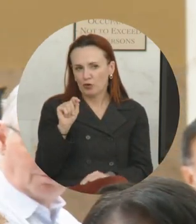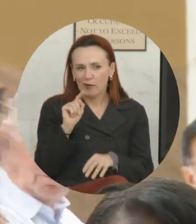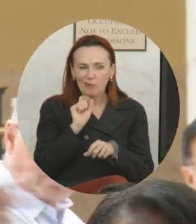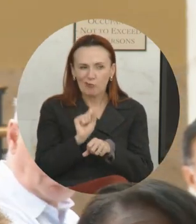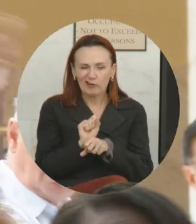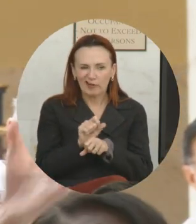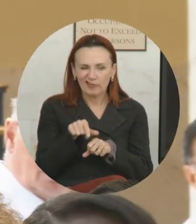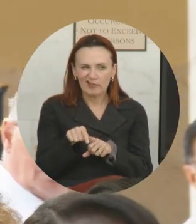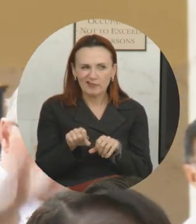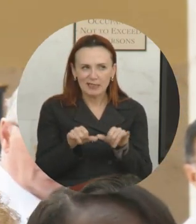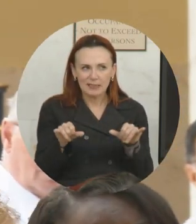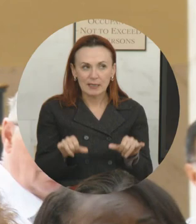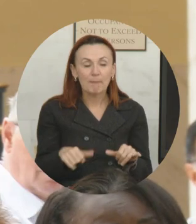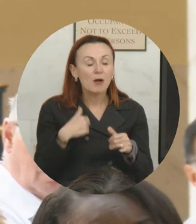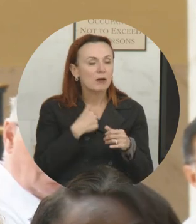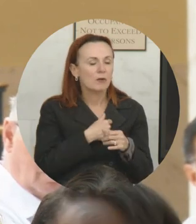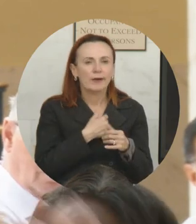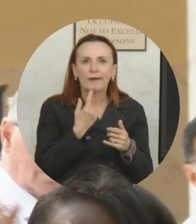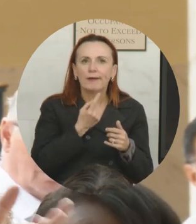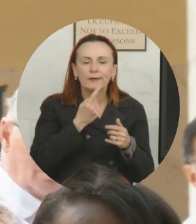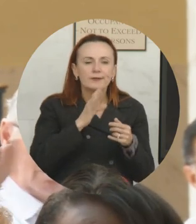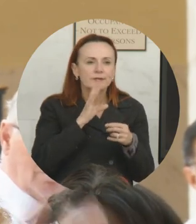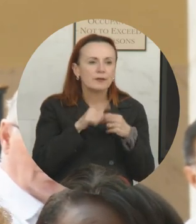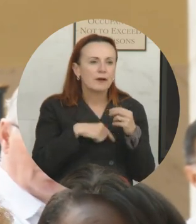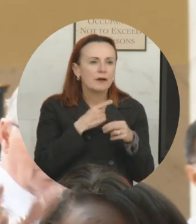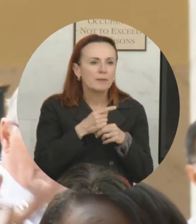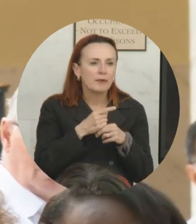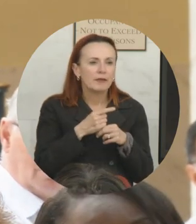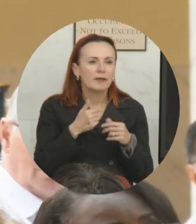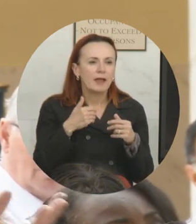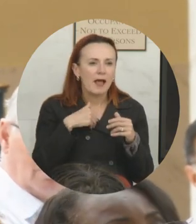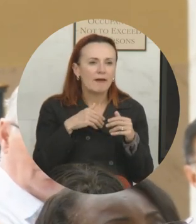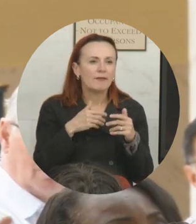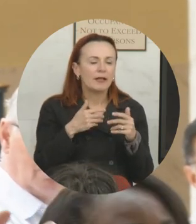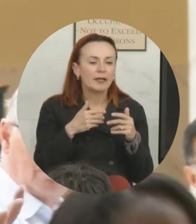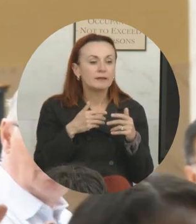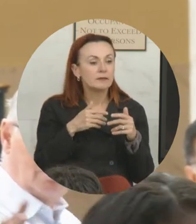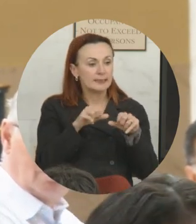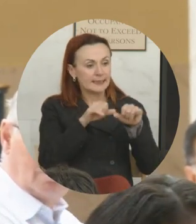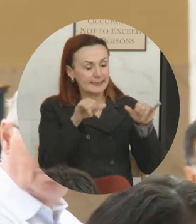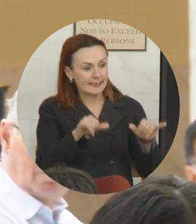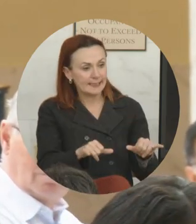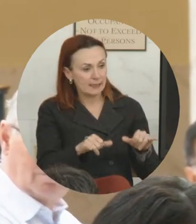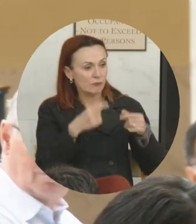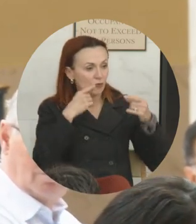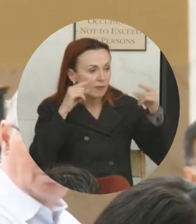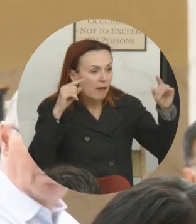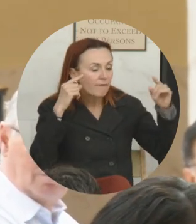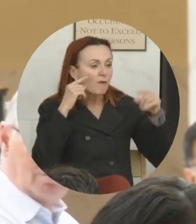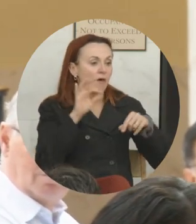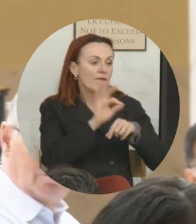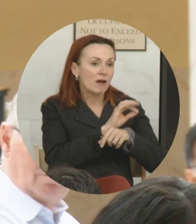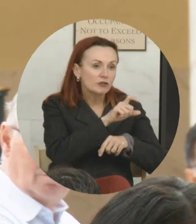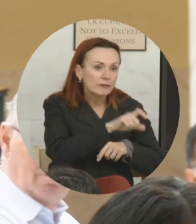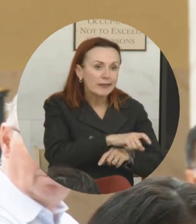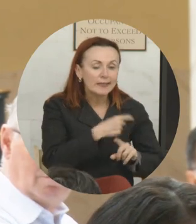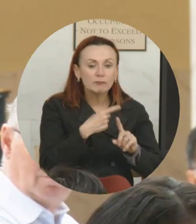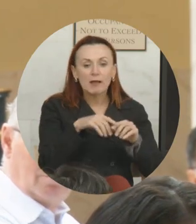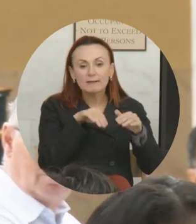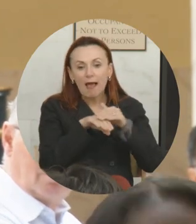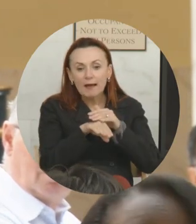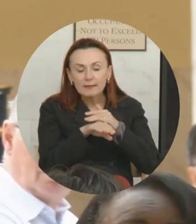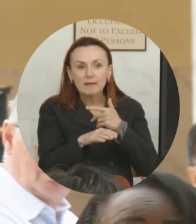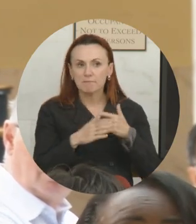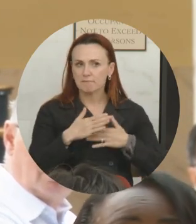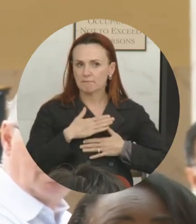key things that we keep talking about is, you know, how do you make sure the system's accessible for access and functional needs? But